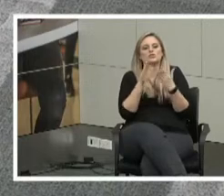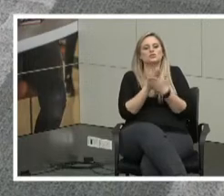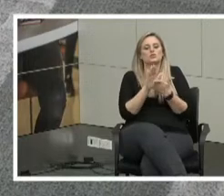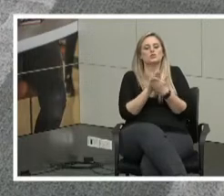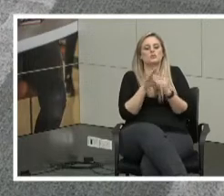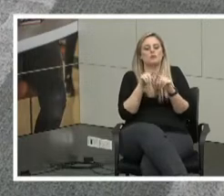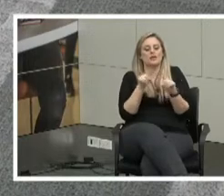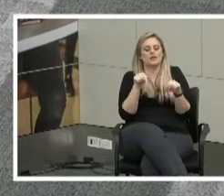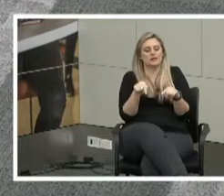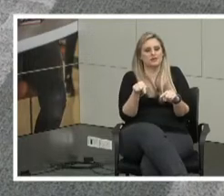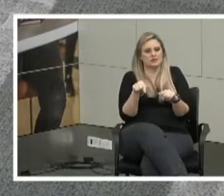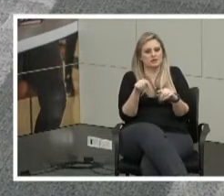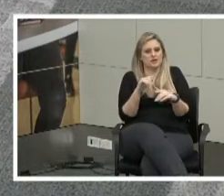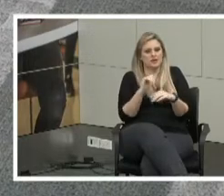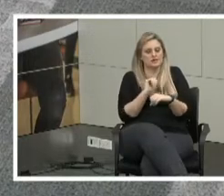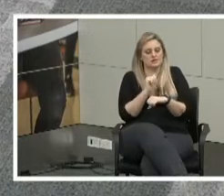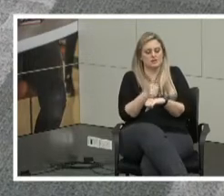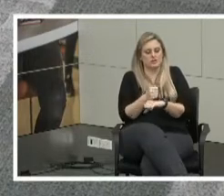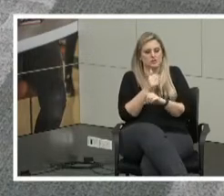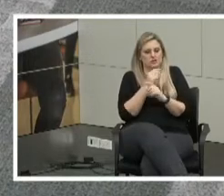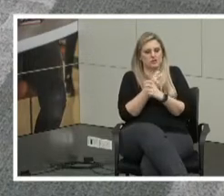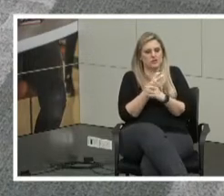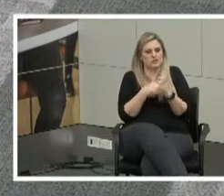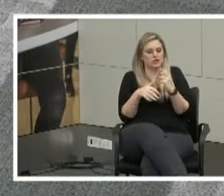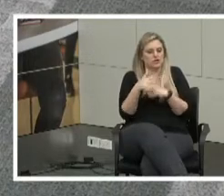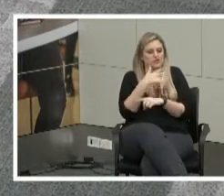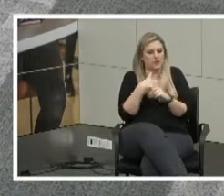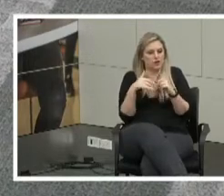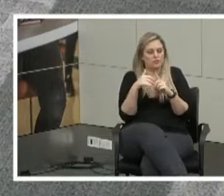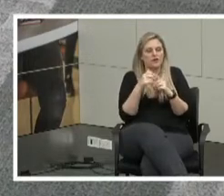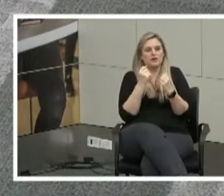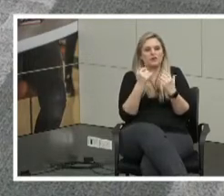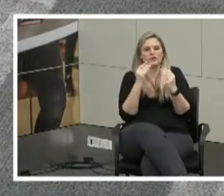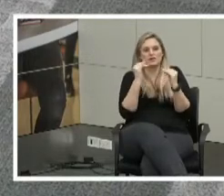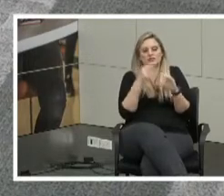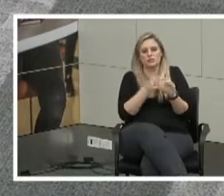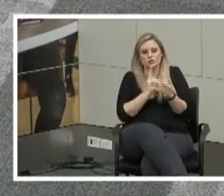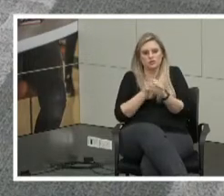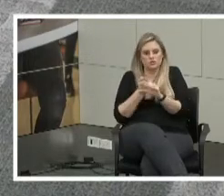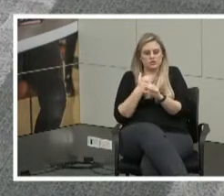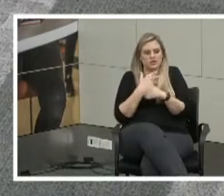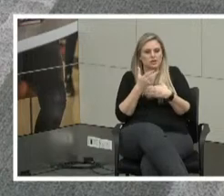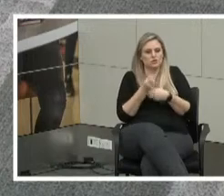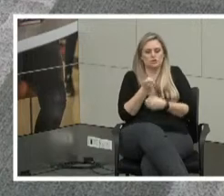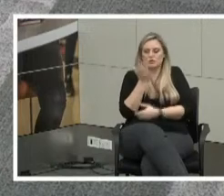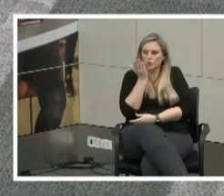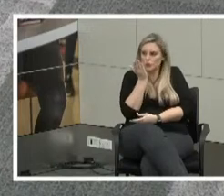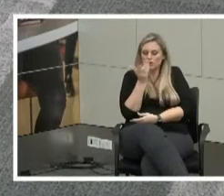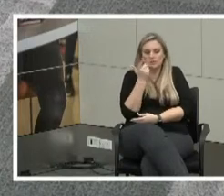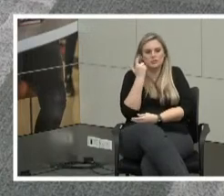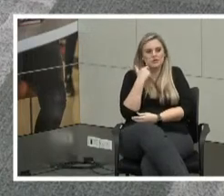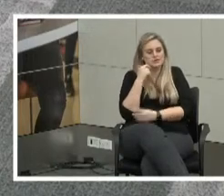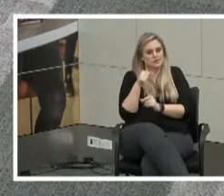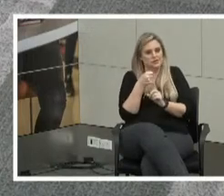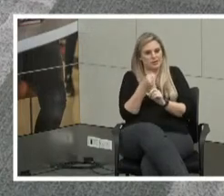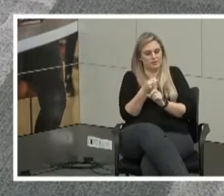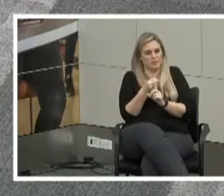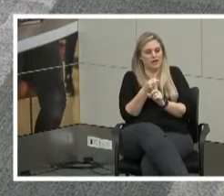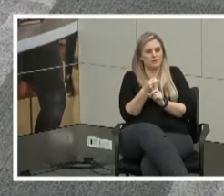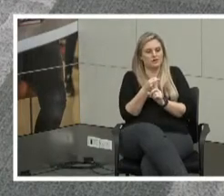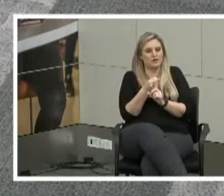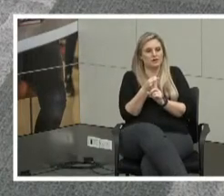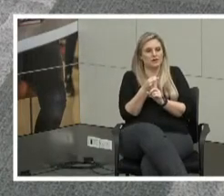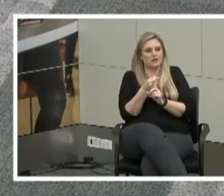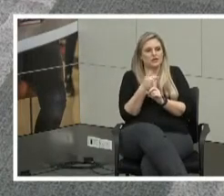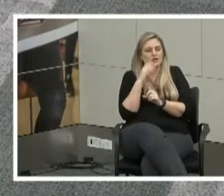this implementation has created a toxic environment High turnover and a breakdown of trust given the significant impact this rush to